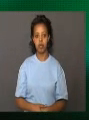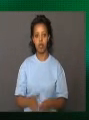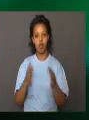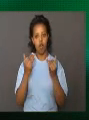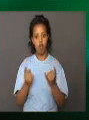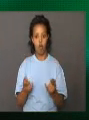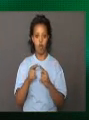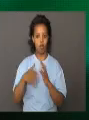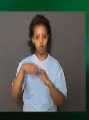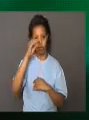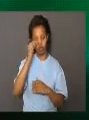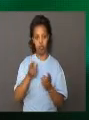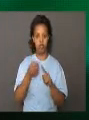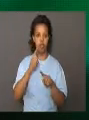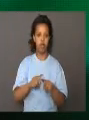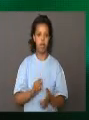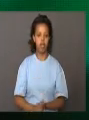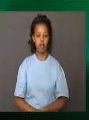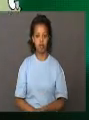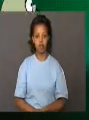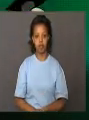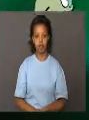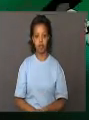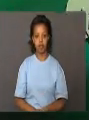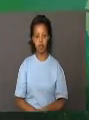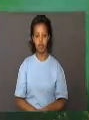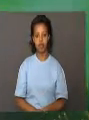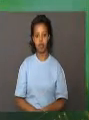Let's get back to our lesson.